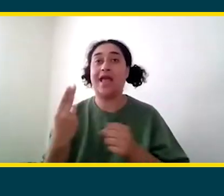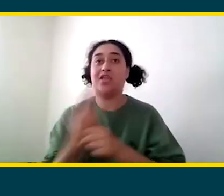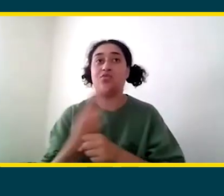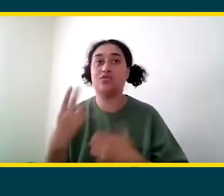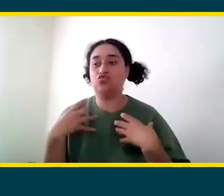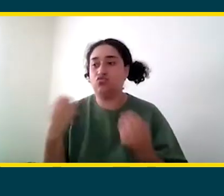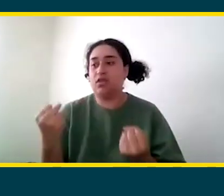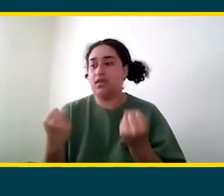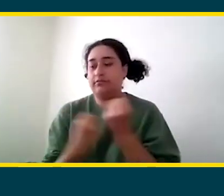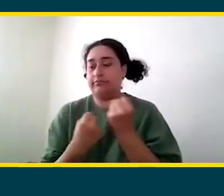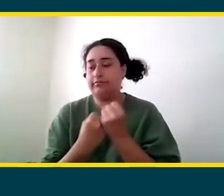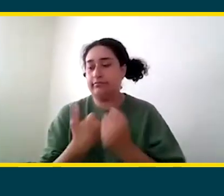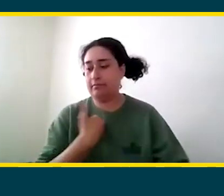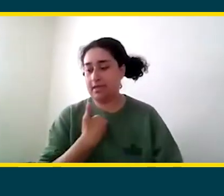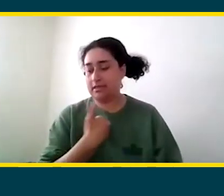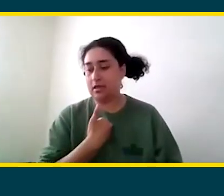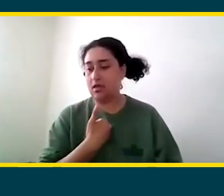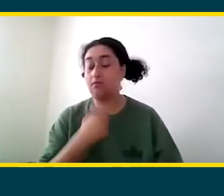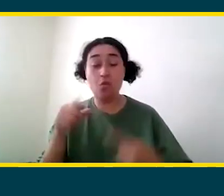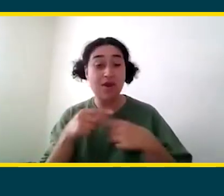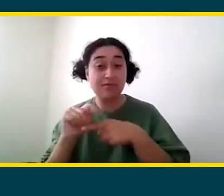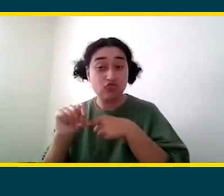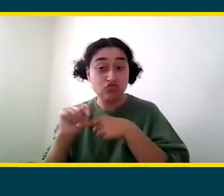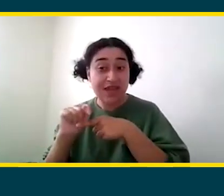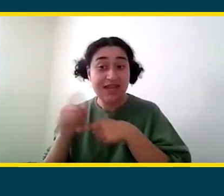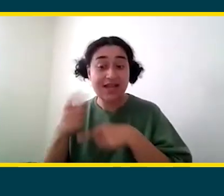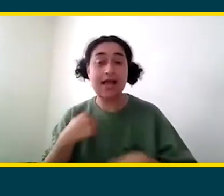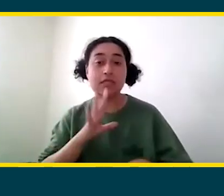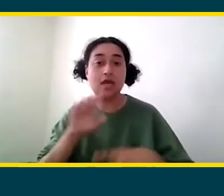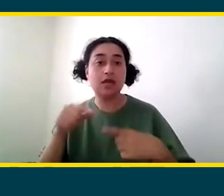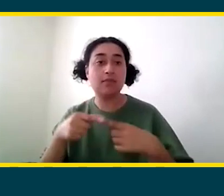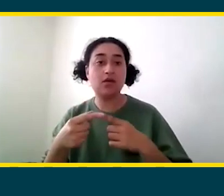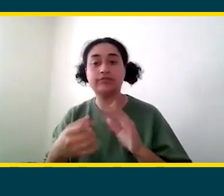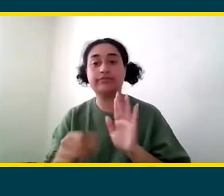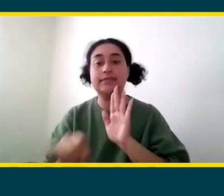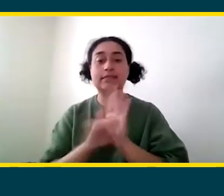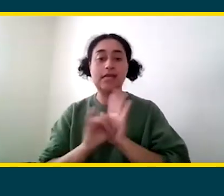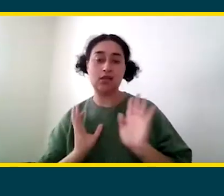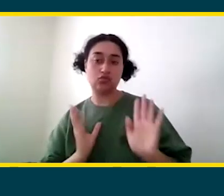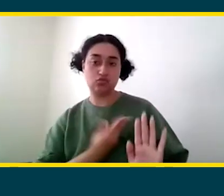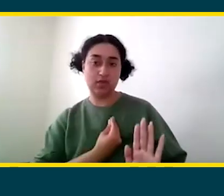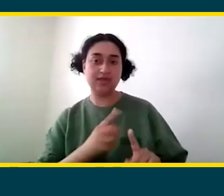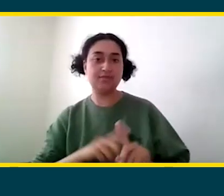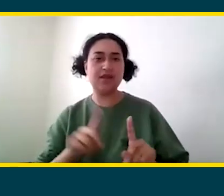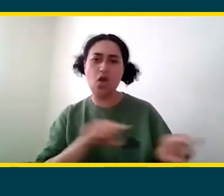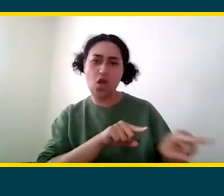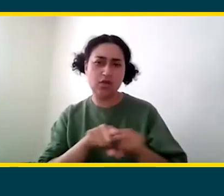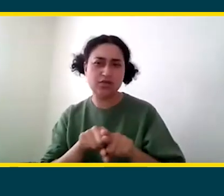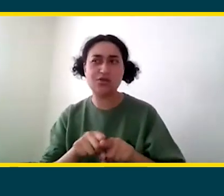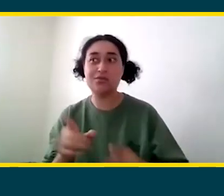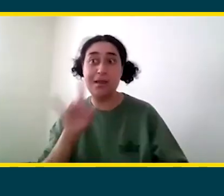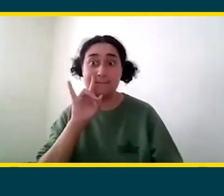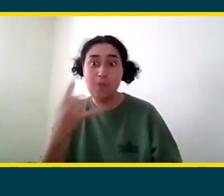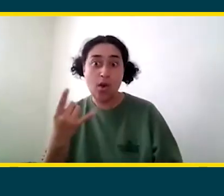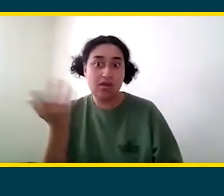is when I do my trainings, I talk about being trans as part of my identity, but I'm also just like extremely boring.